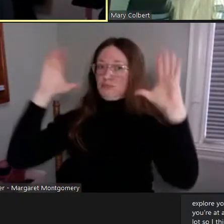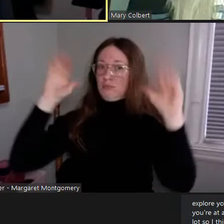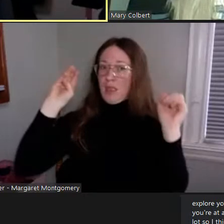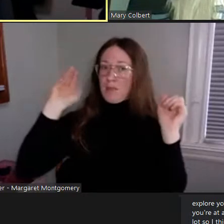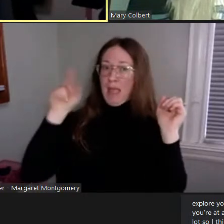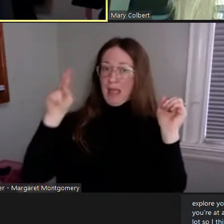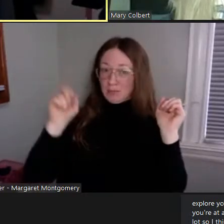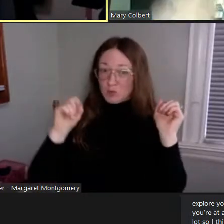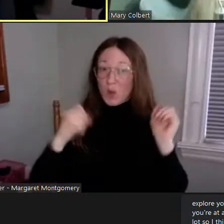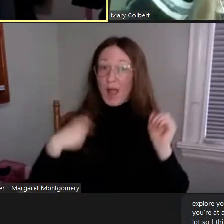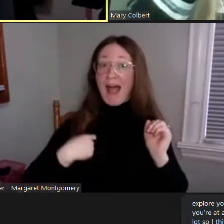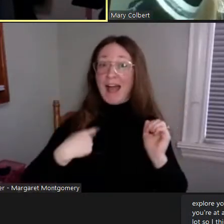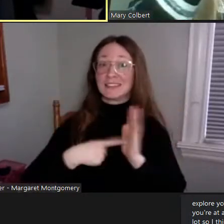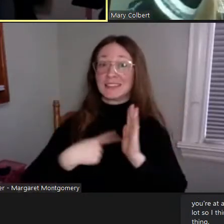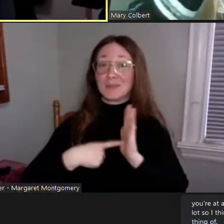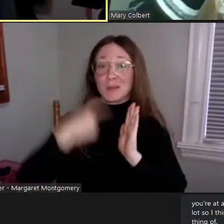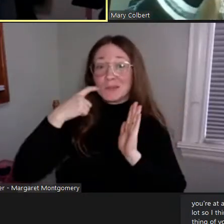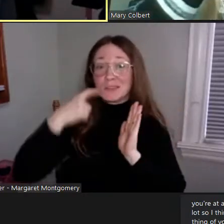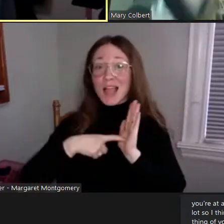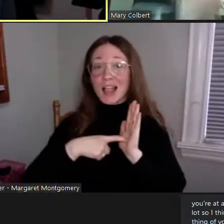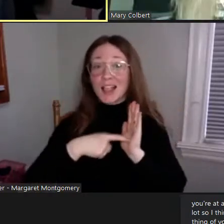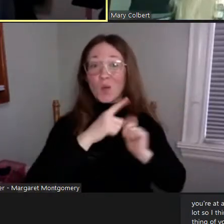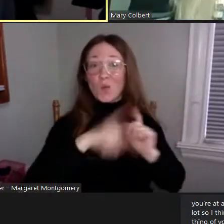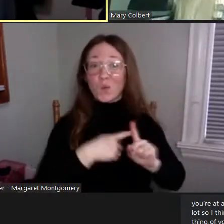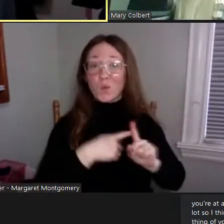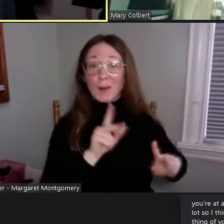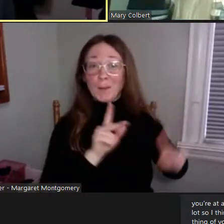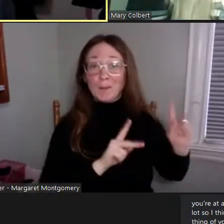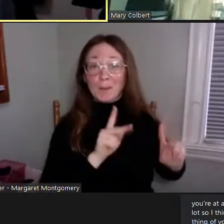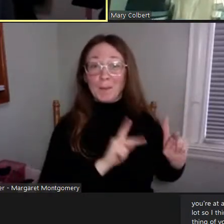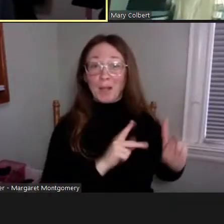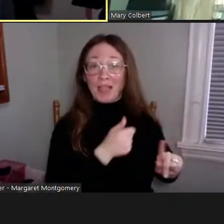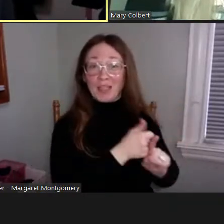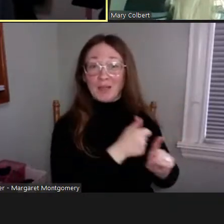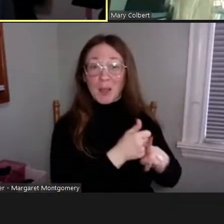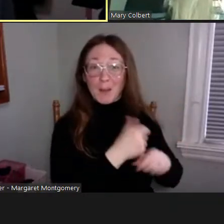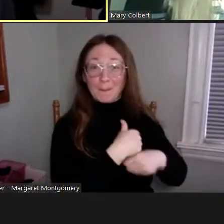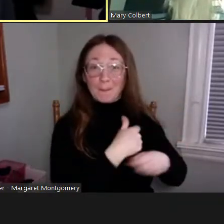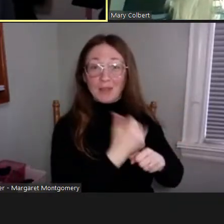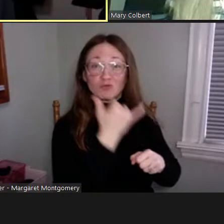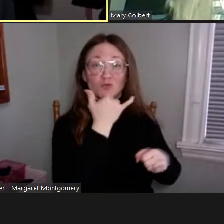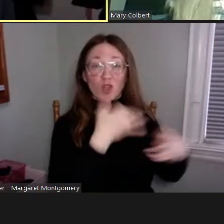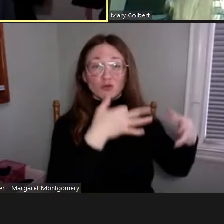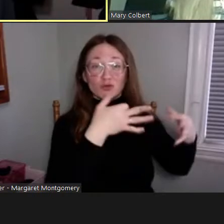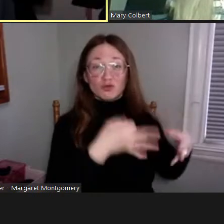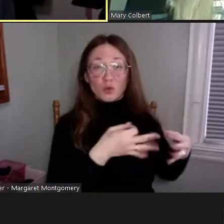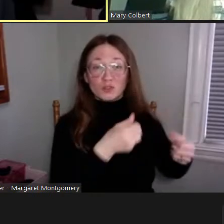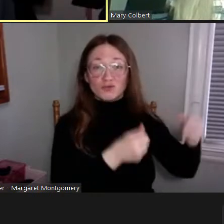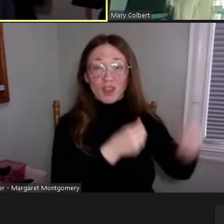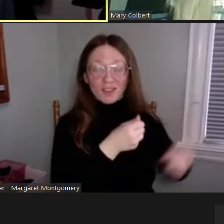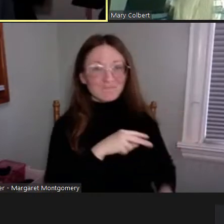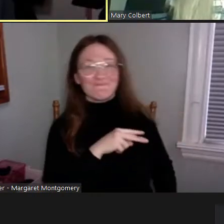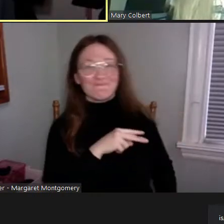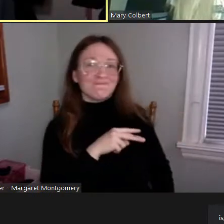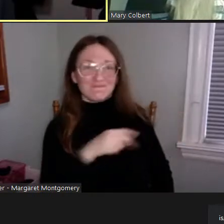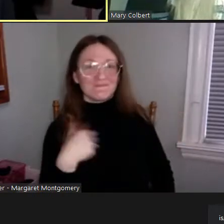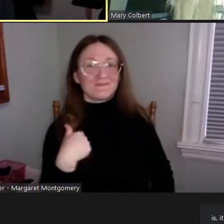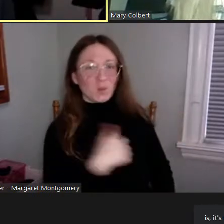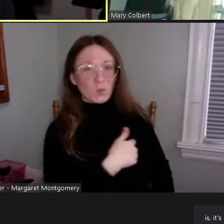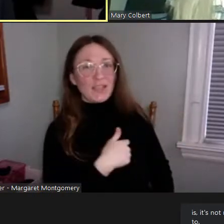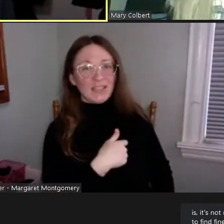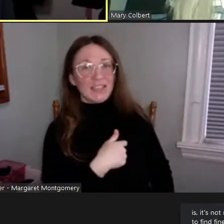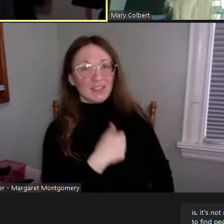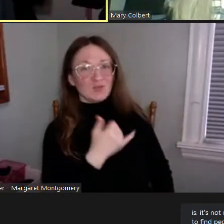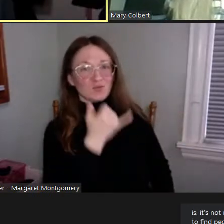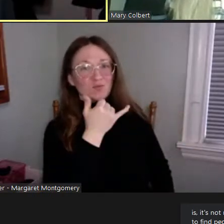to the root and the thing of your question is it's not necessarily that bad. And you're going to